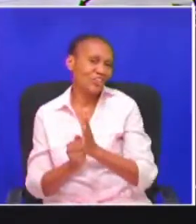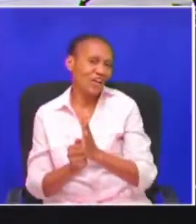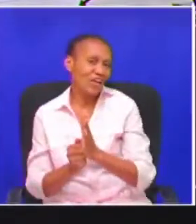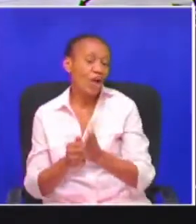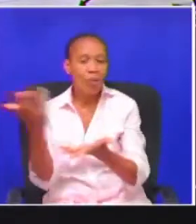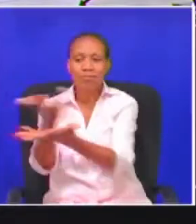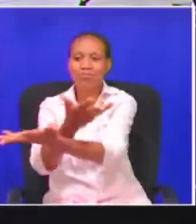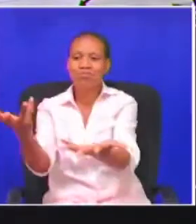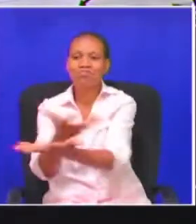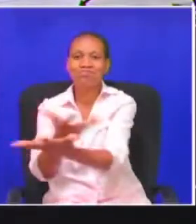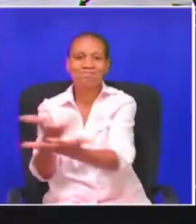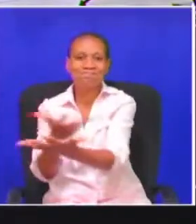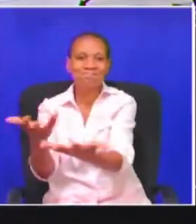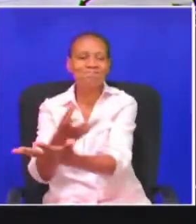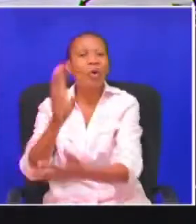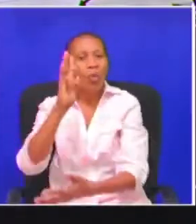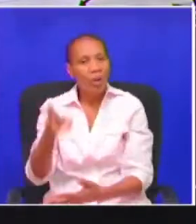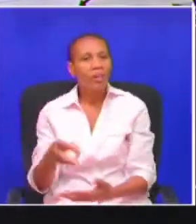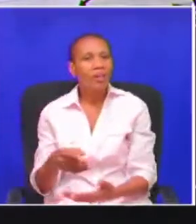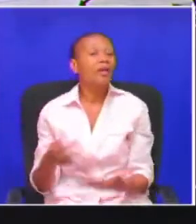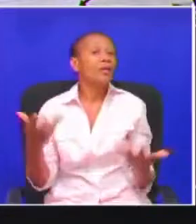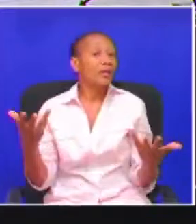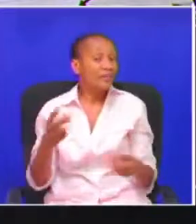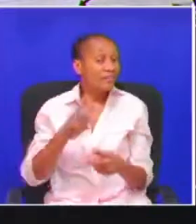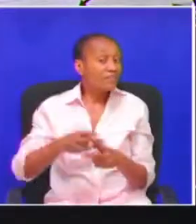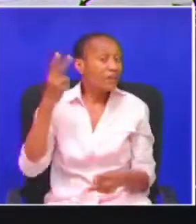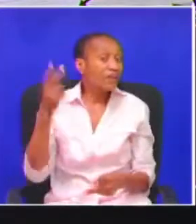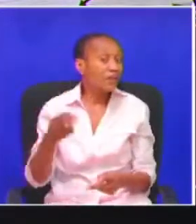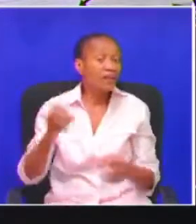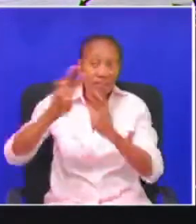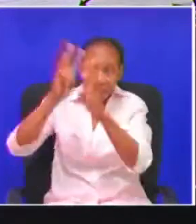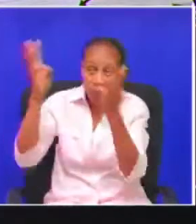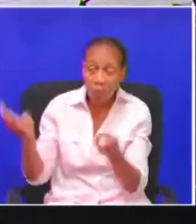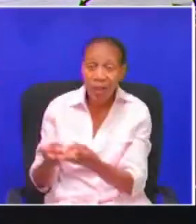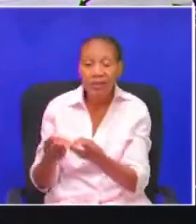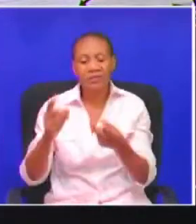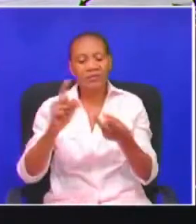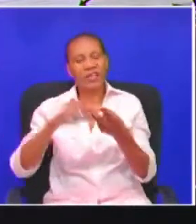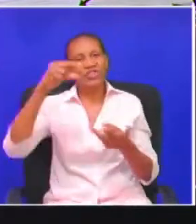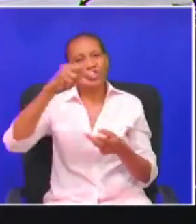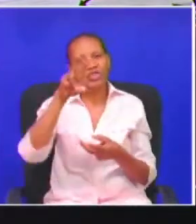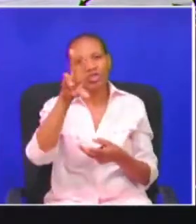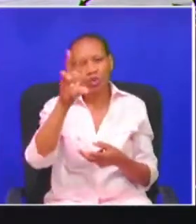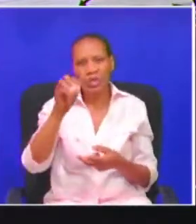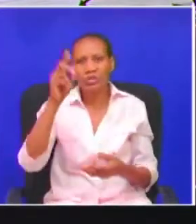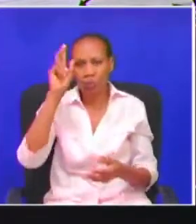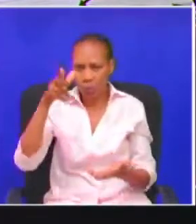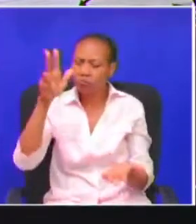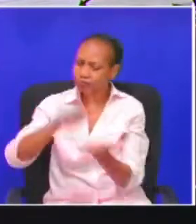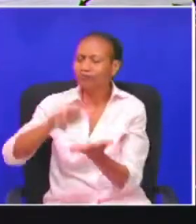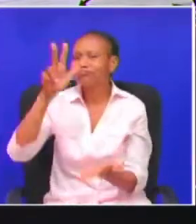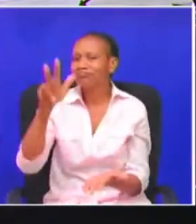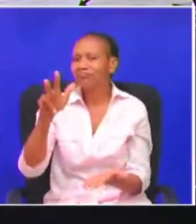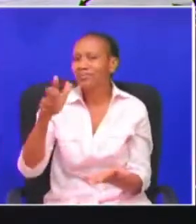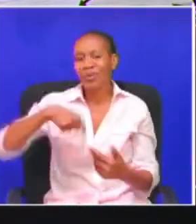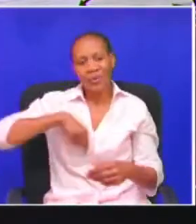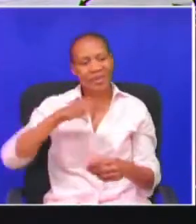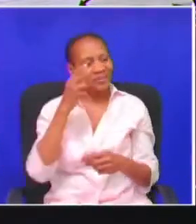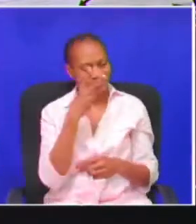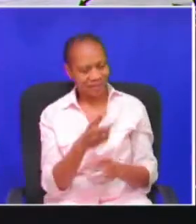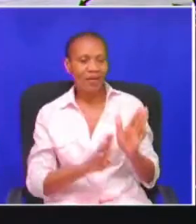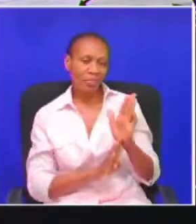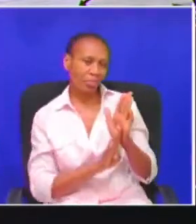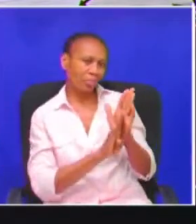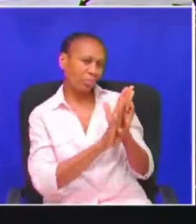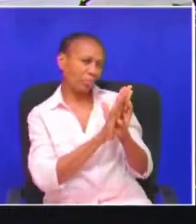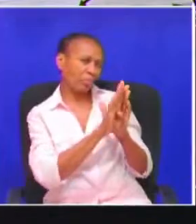will be in the declaration that the world or the G20 countries will now adopt. So we are making progress.